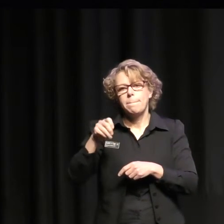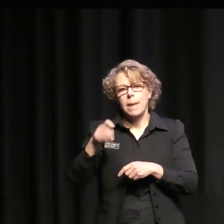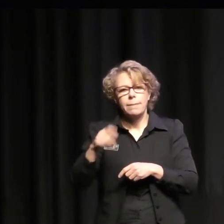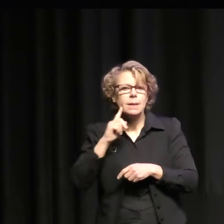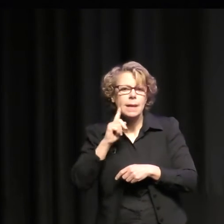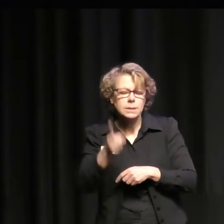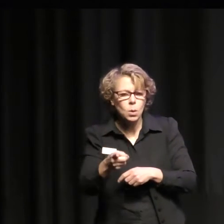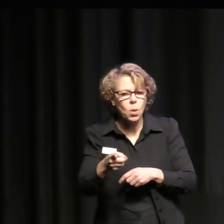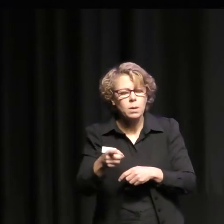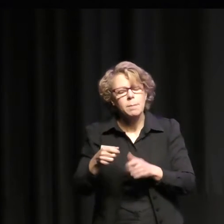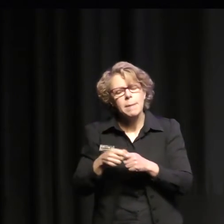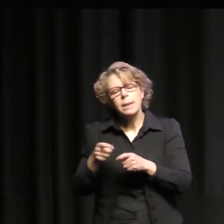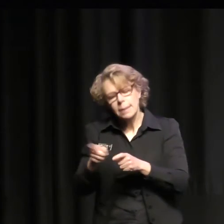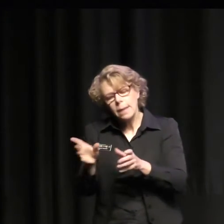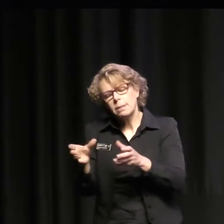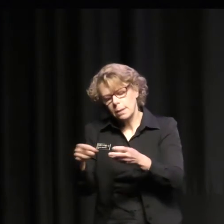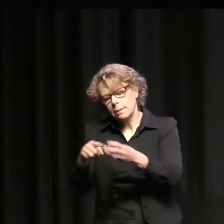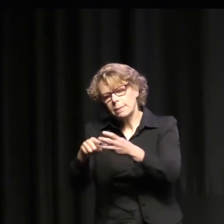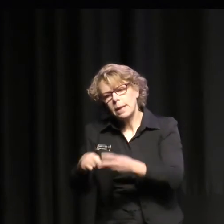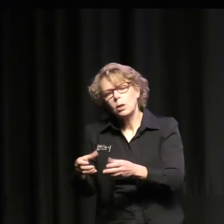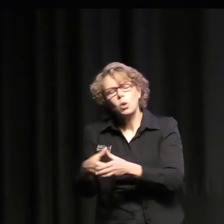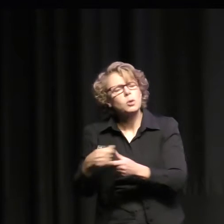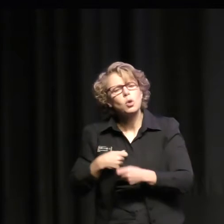what they've seen by contrast.